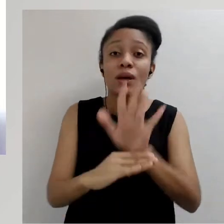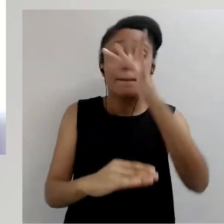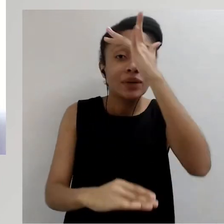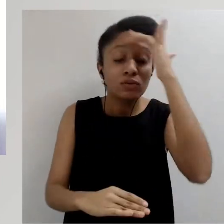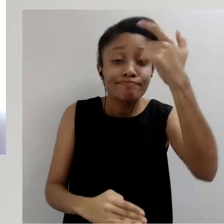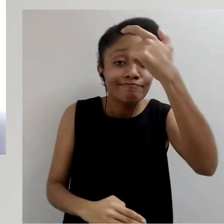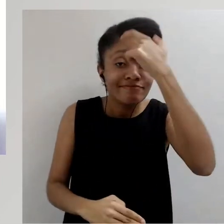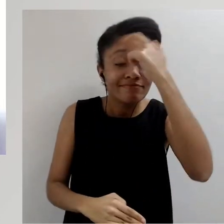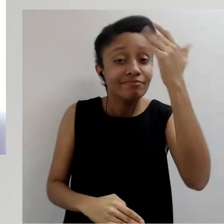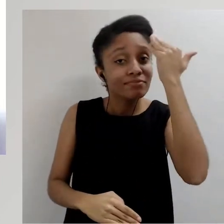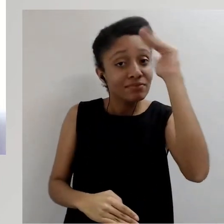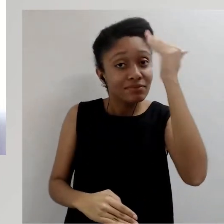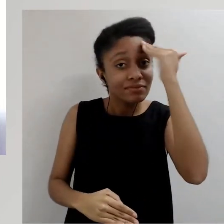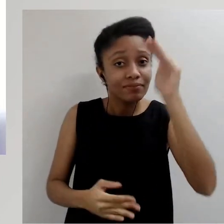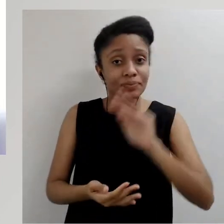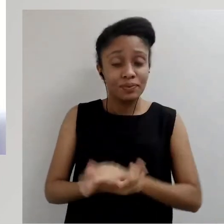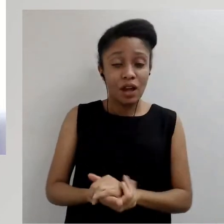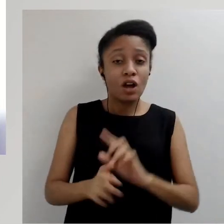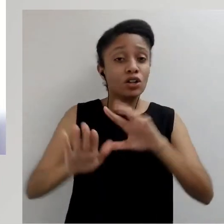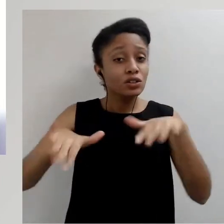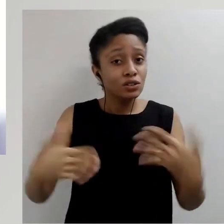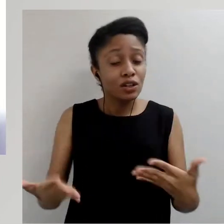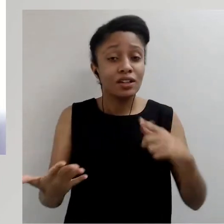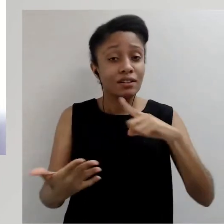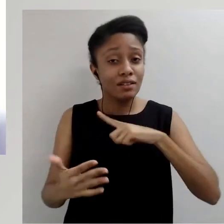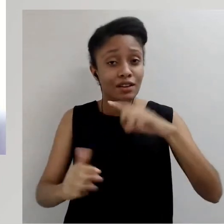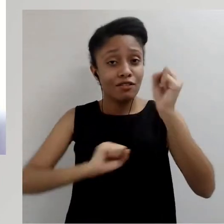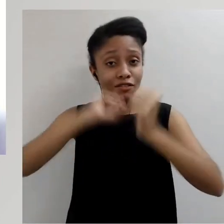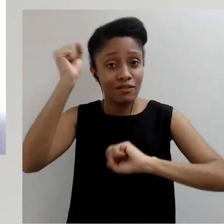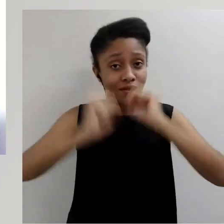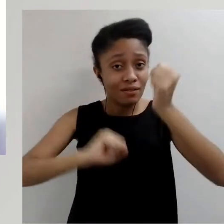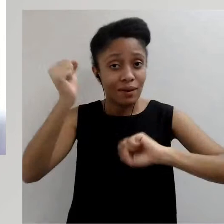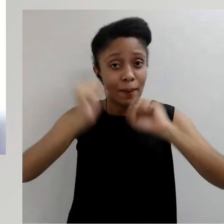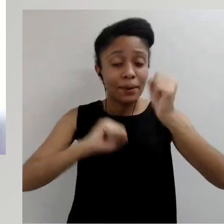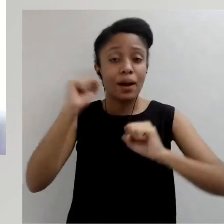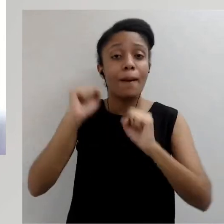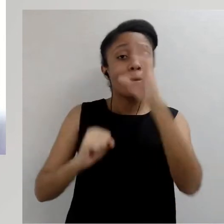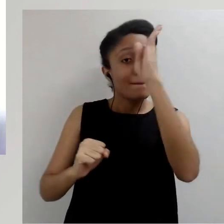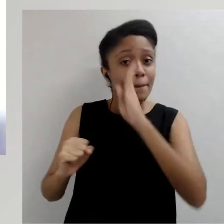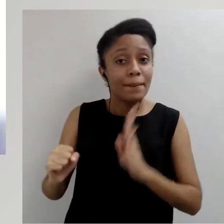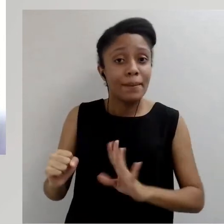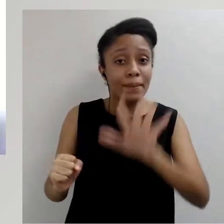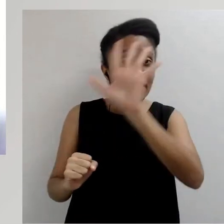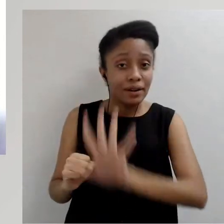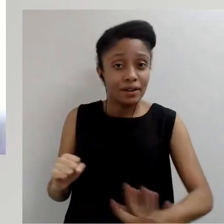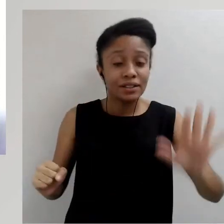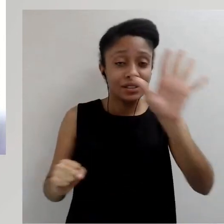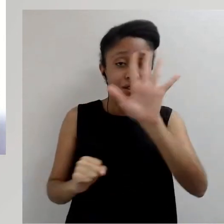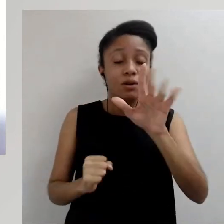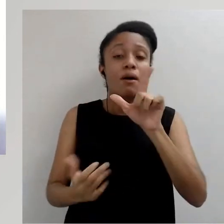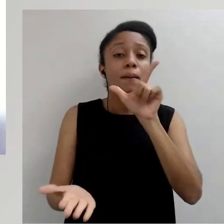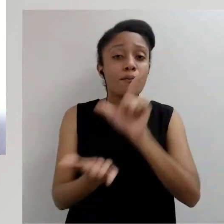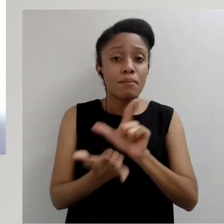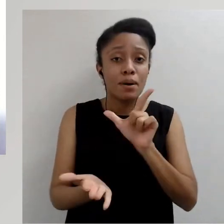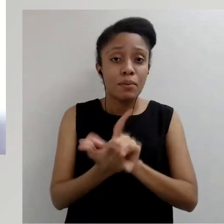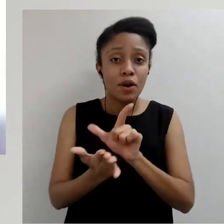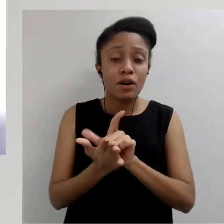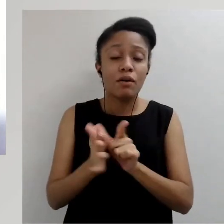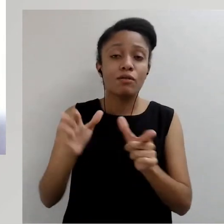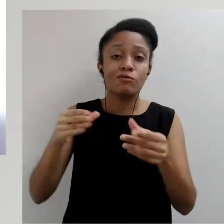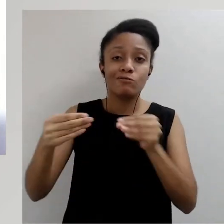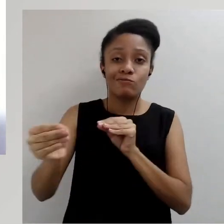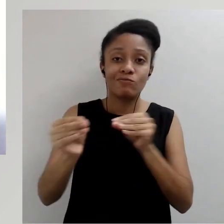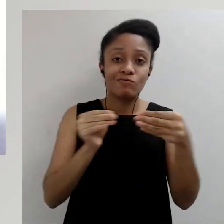Because today we have two big manufacturers here in Brazil that produce paper for